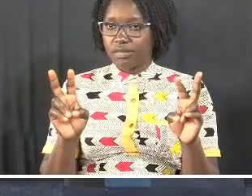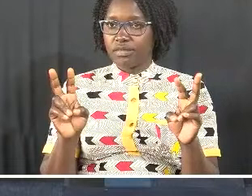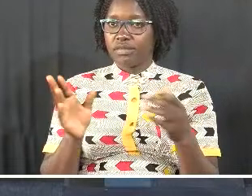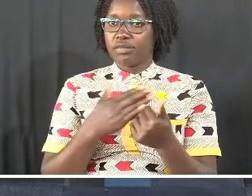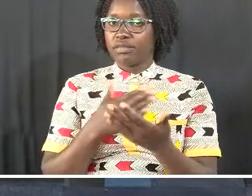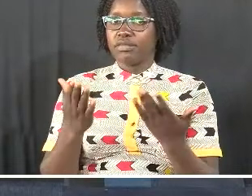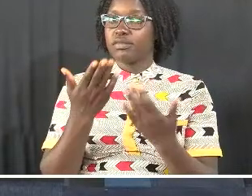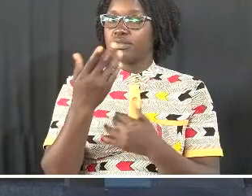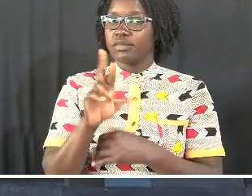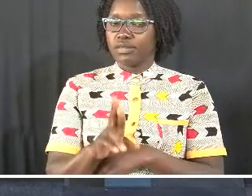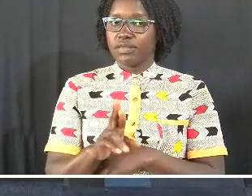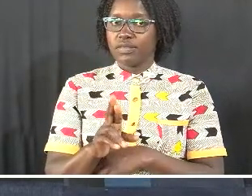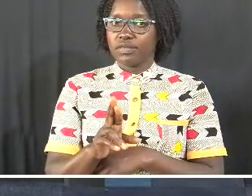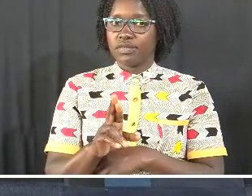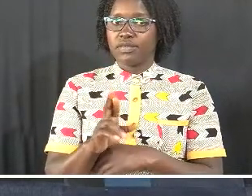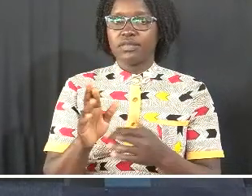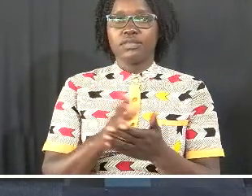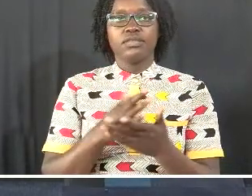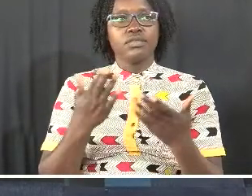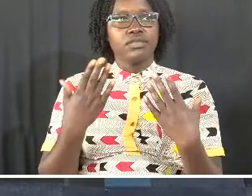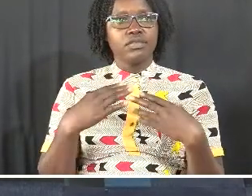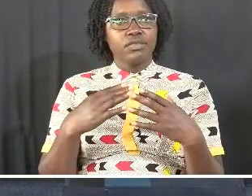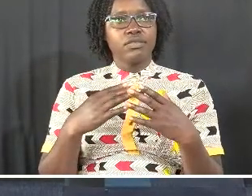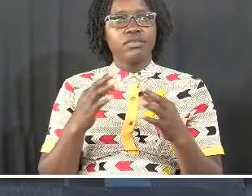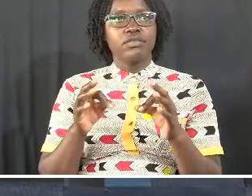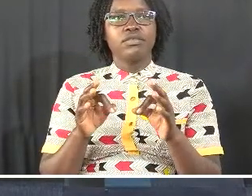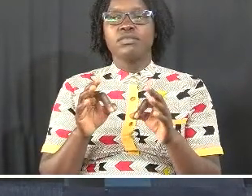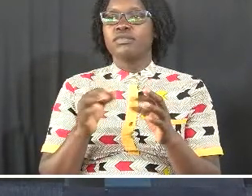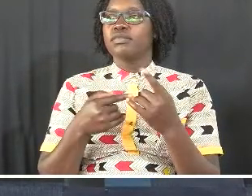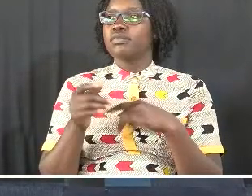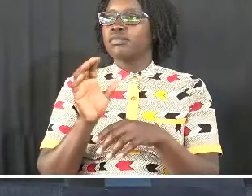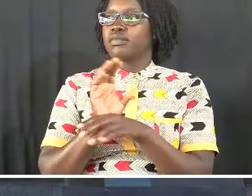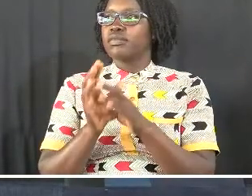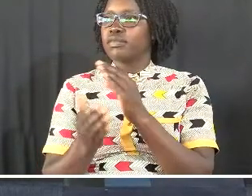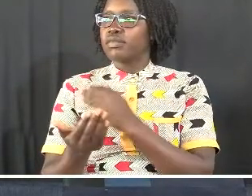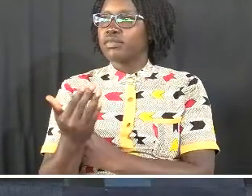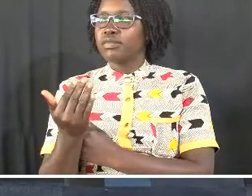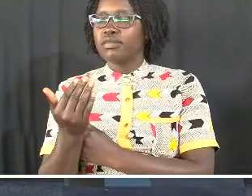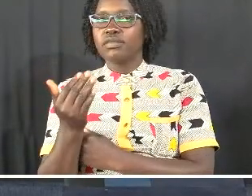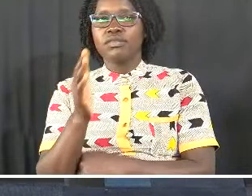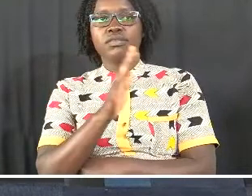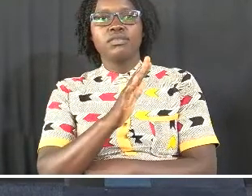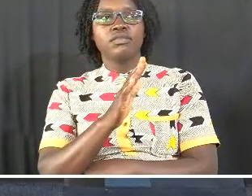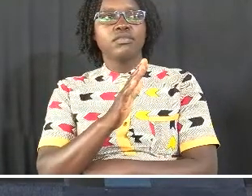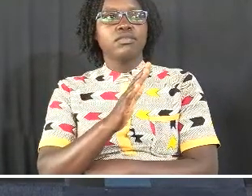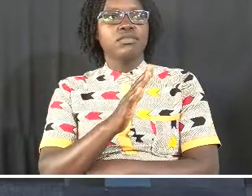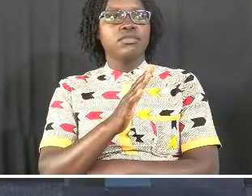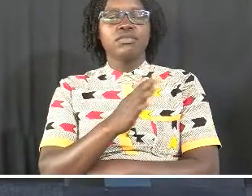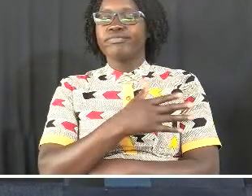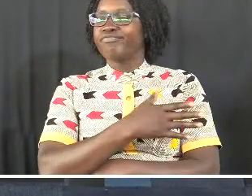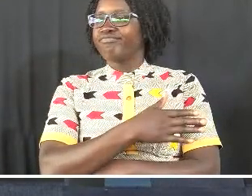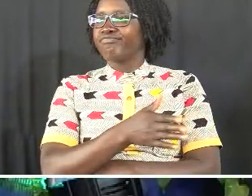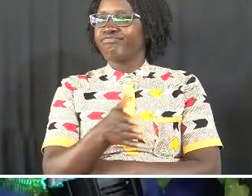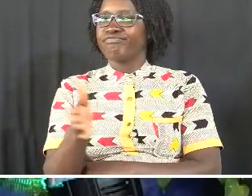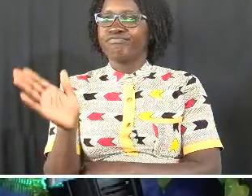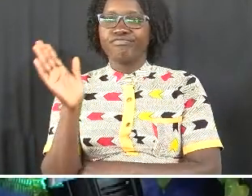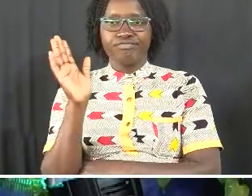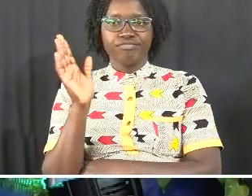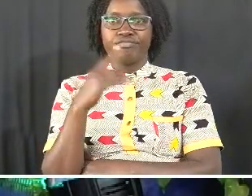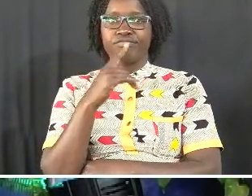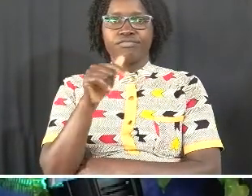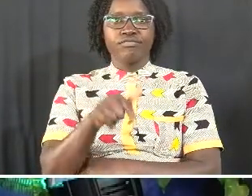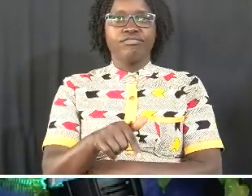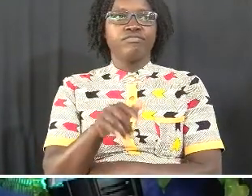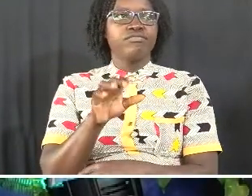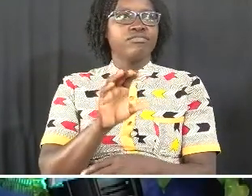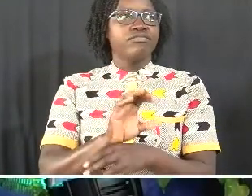are. Some people, even if they come to church in the morning, in the afternoon, they are wherever they are. And so today, the church